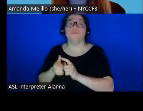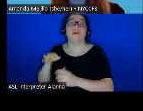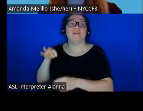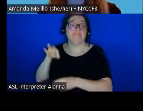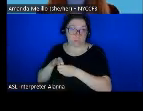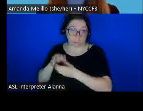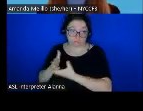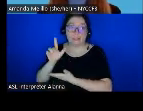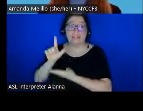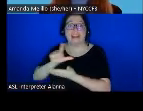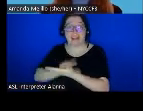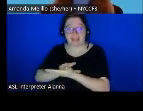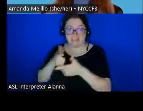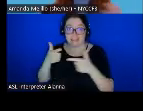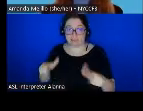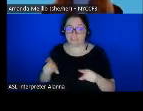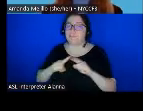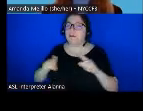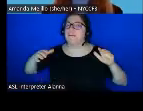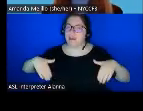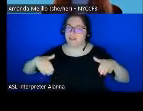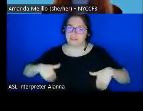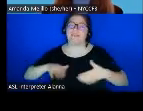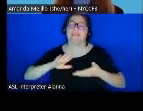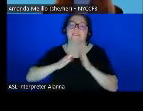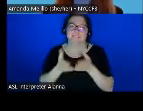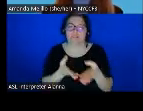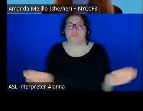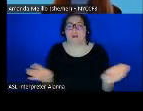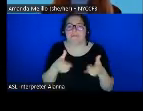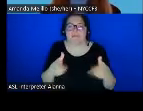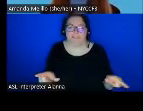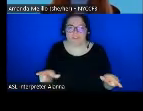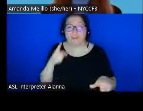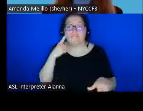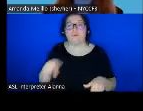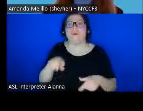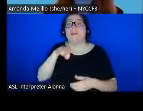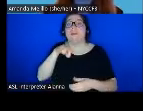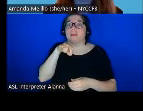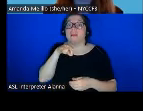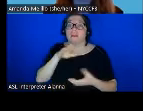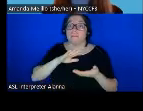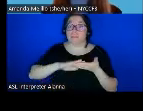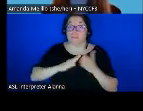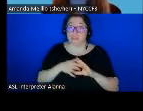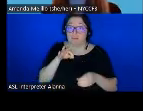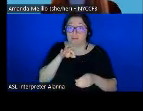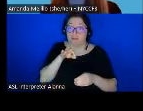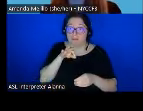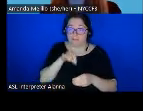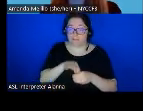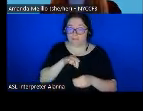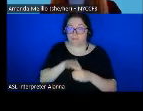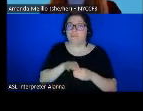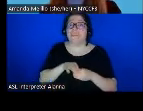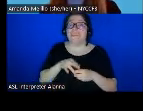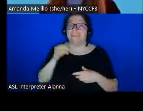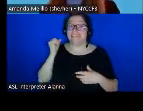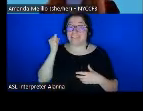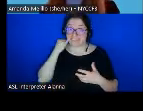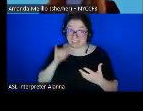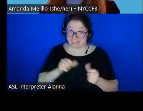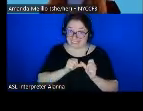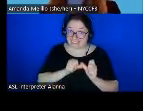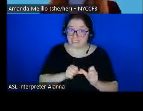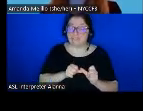languages so for these municipal only forms if the status quo for translation continues we do anticipate that we would